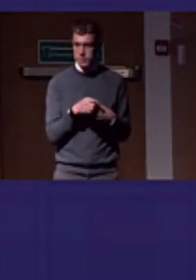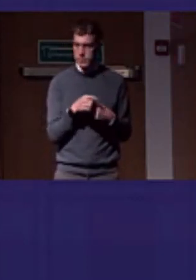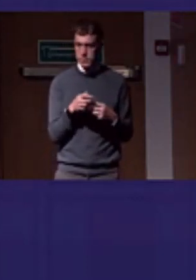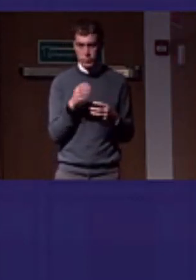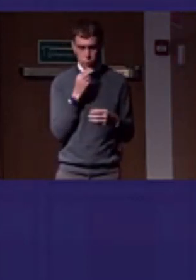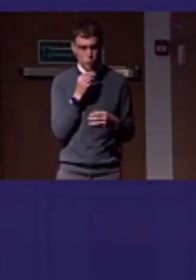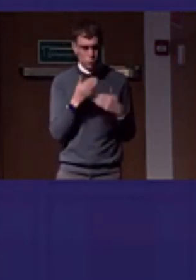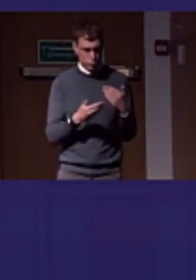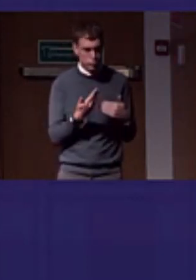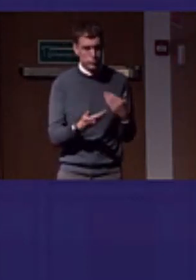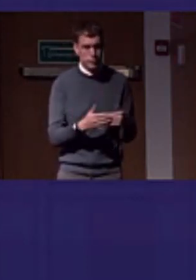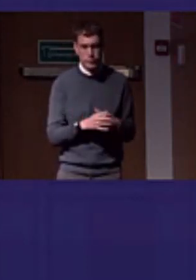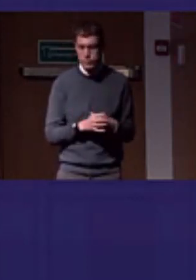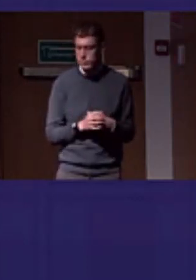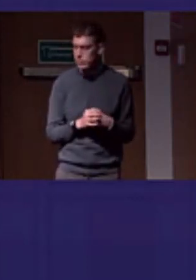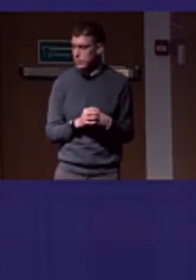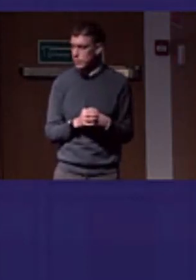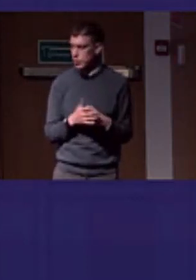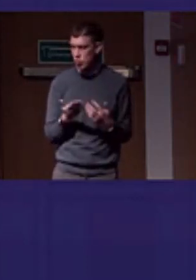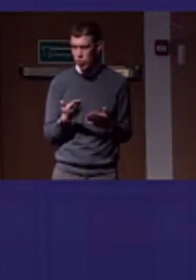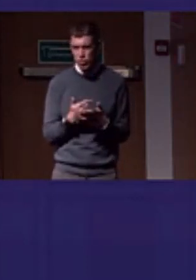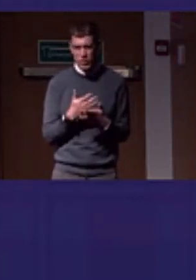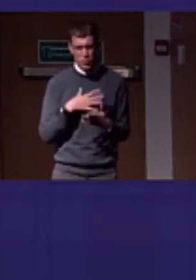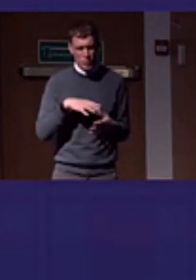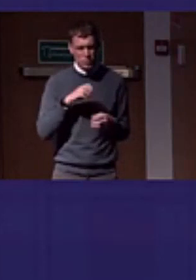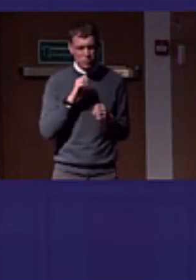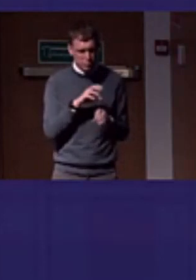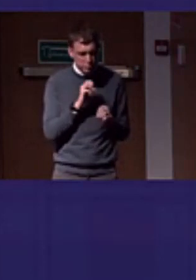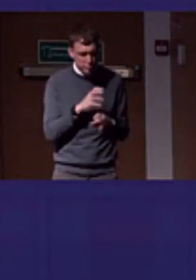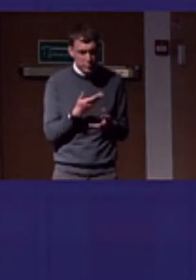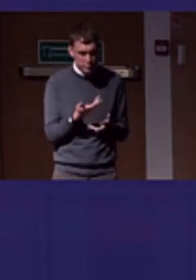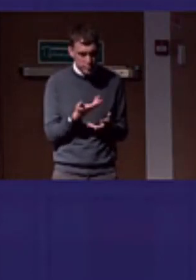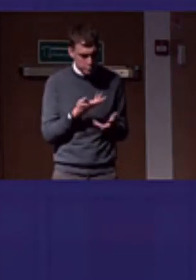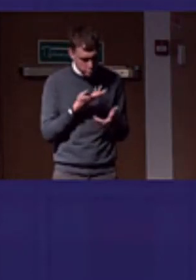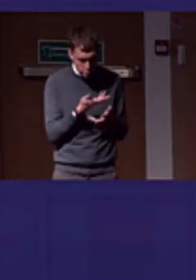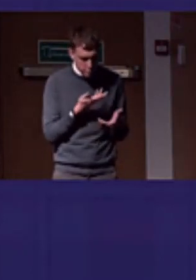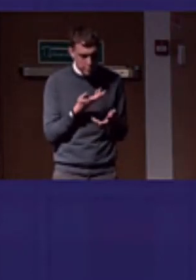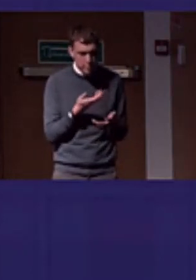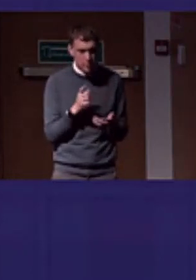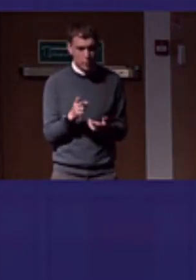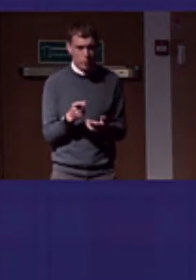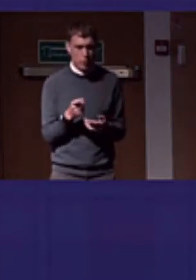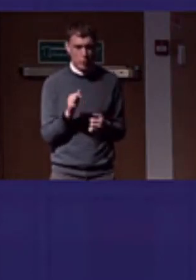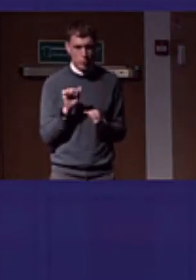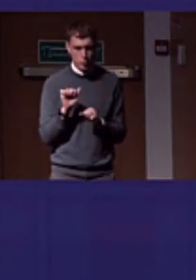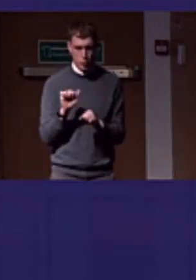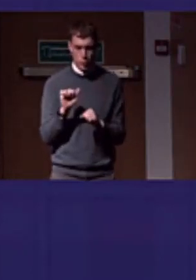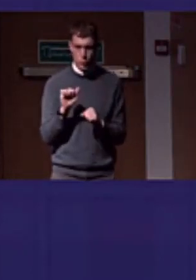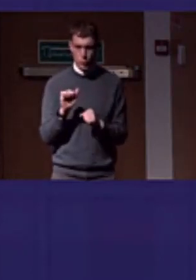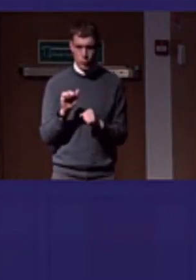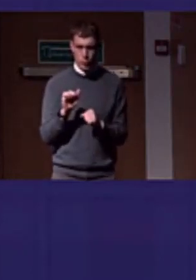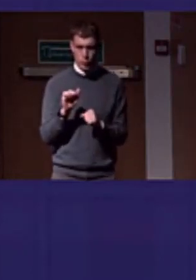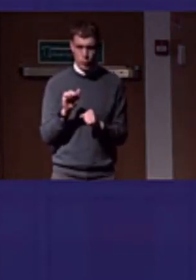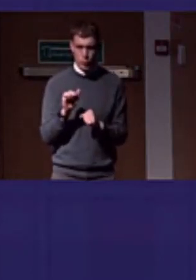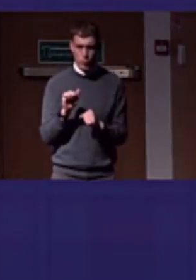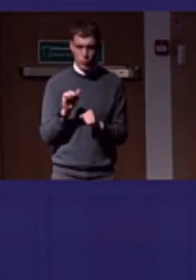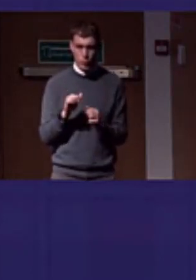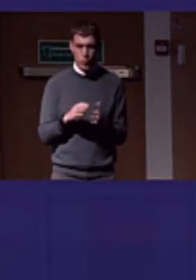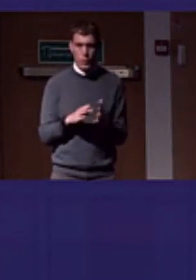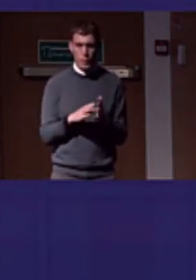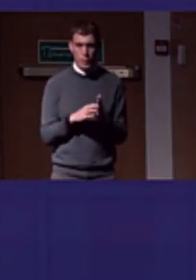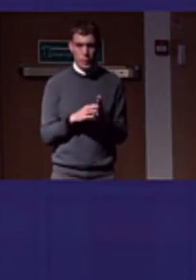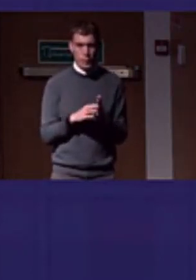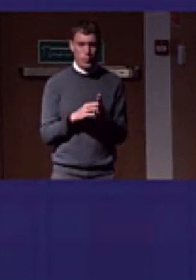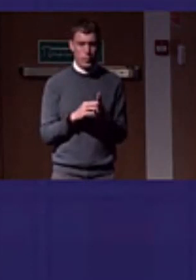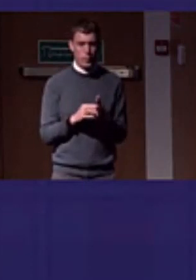So for the people who are like, I don't want to talk about it, I'm like, cool, it's just model, coach, care. Put this as part of the care portion. They're like, oh, okay, cool,